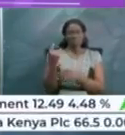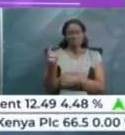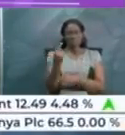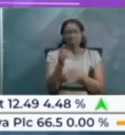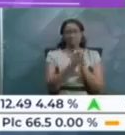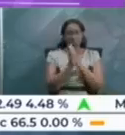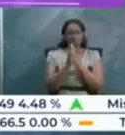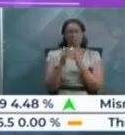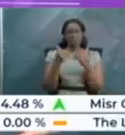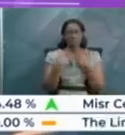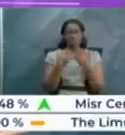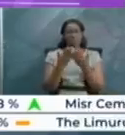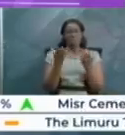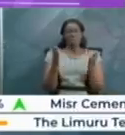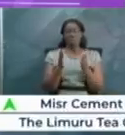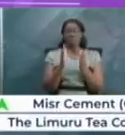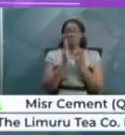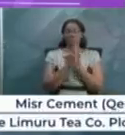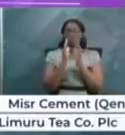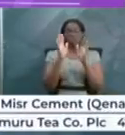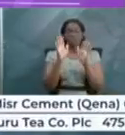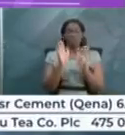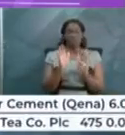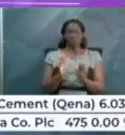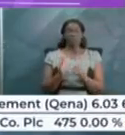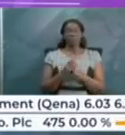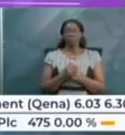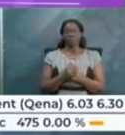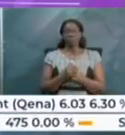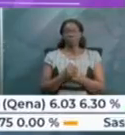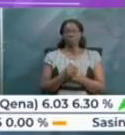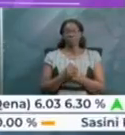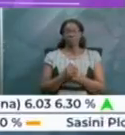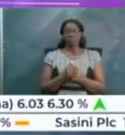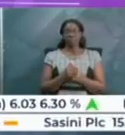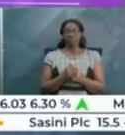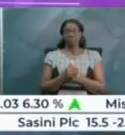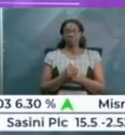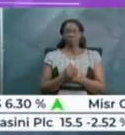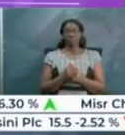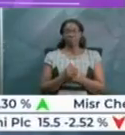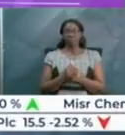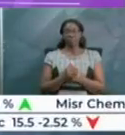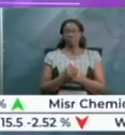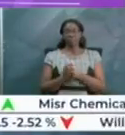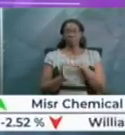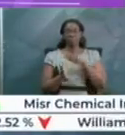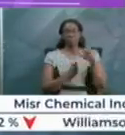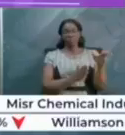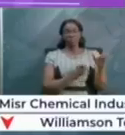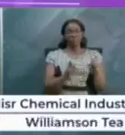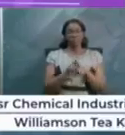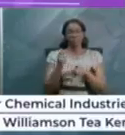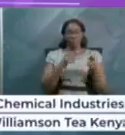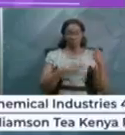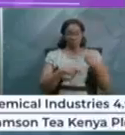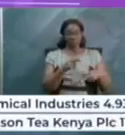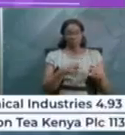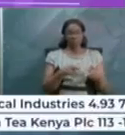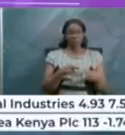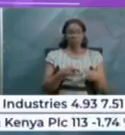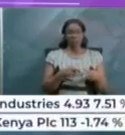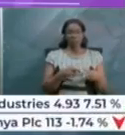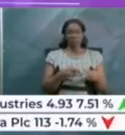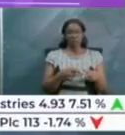have on the list, which is quite amazing. Yeah. Still on, products that are being recycled, we have the Don